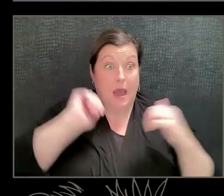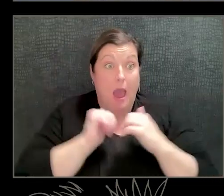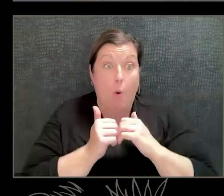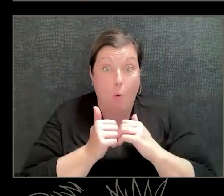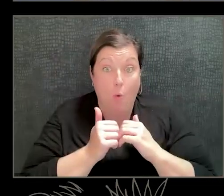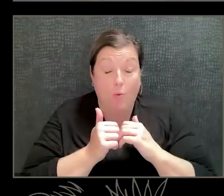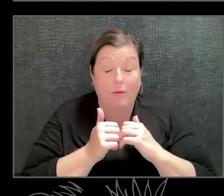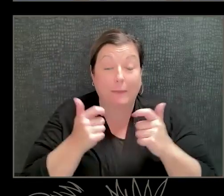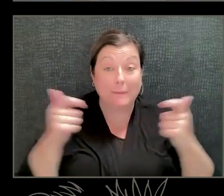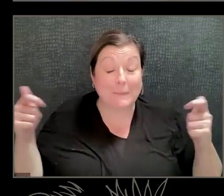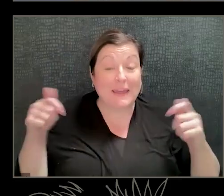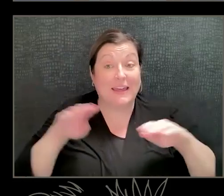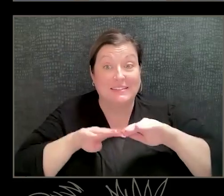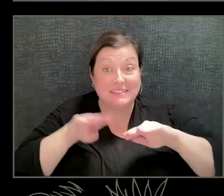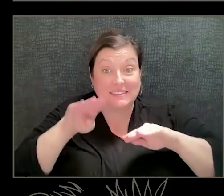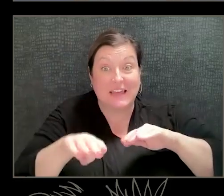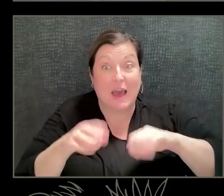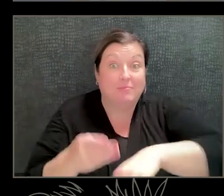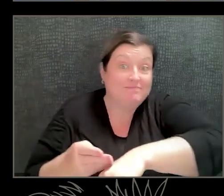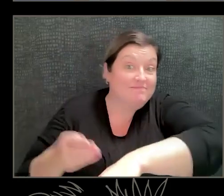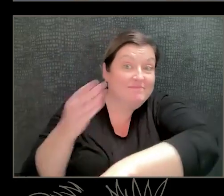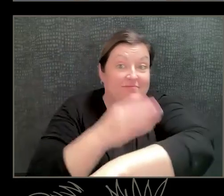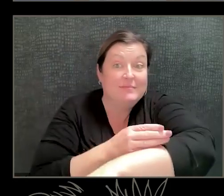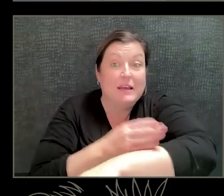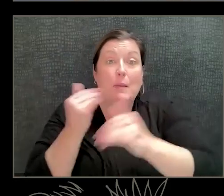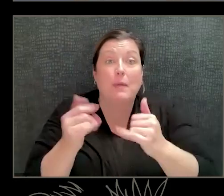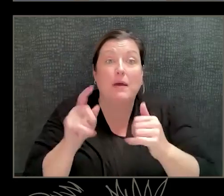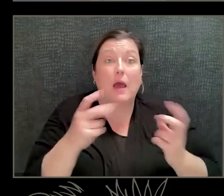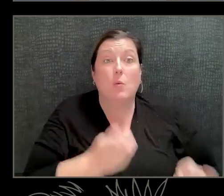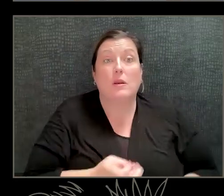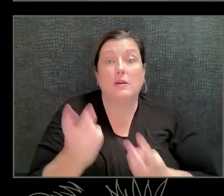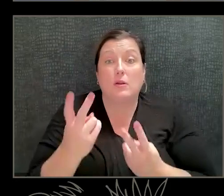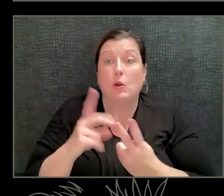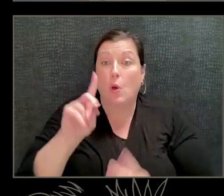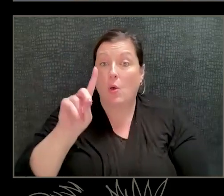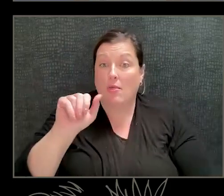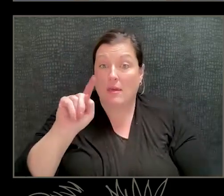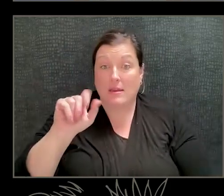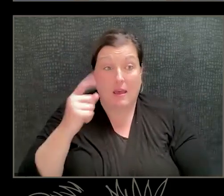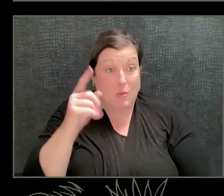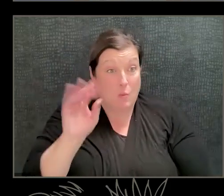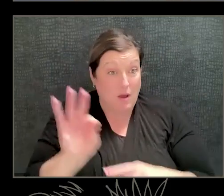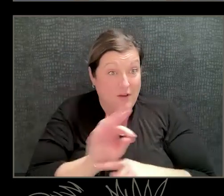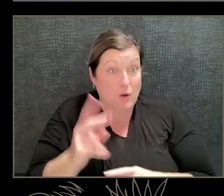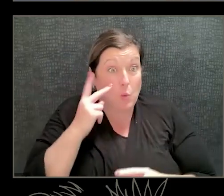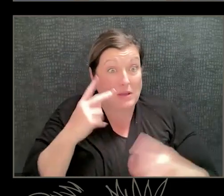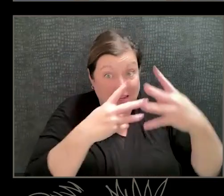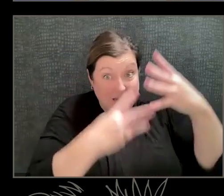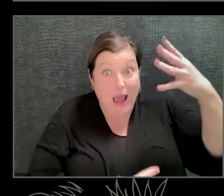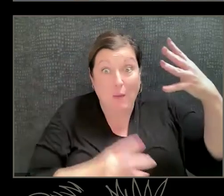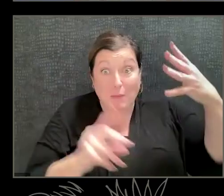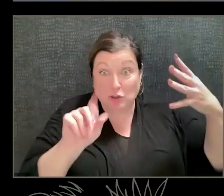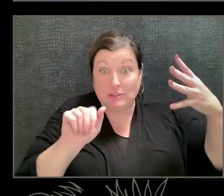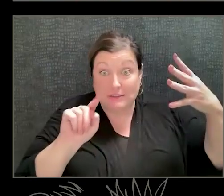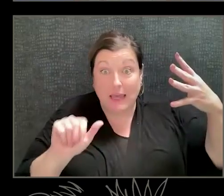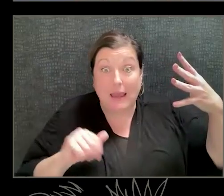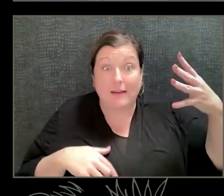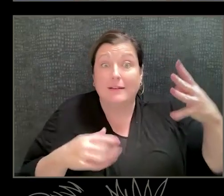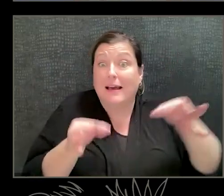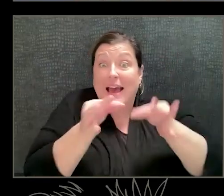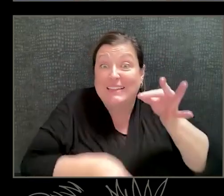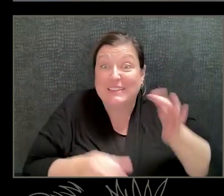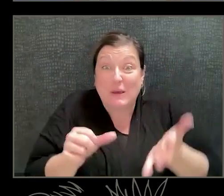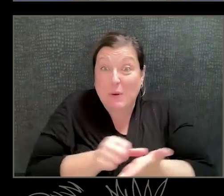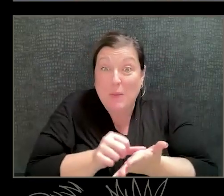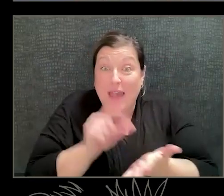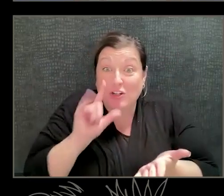step forward, but now we need to load all the data for our path in that one function. We've seen how much data even a relatively simple